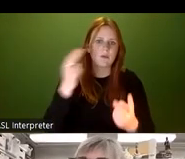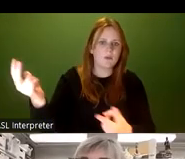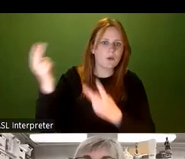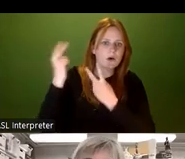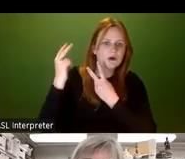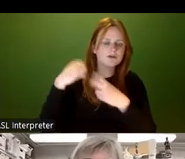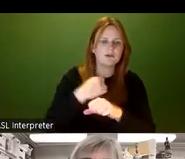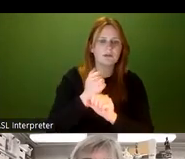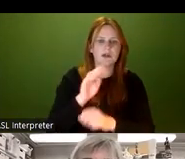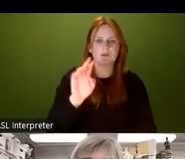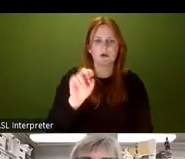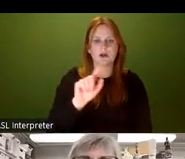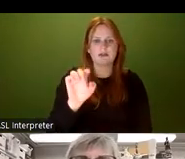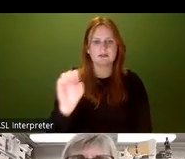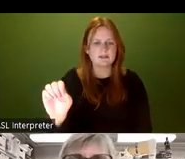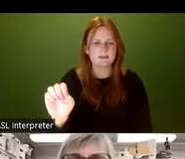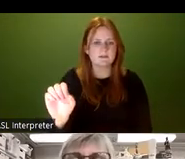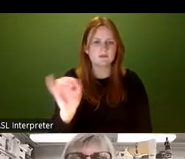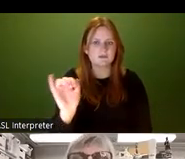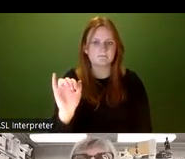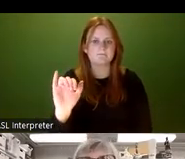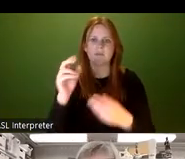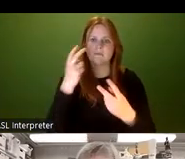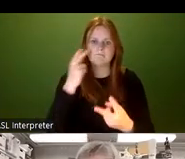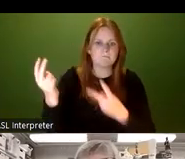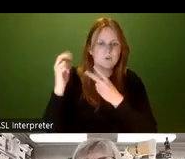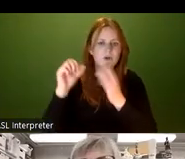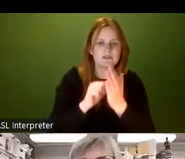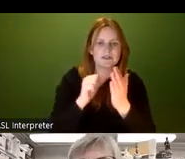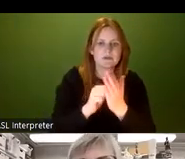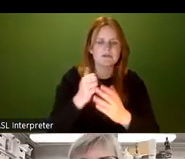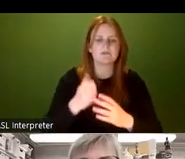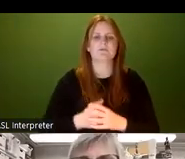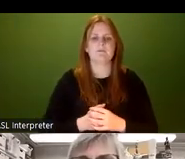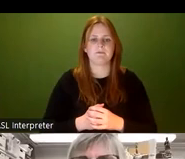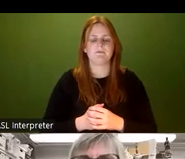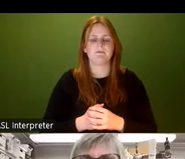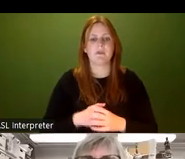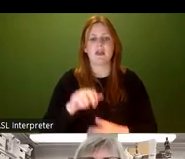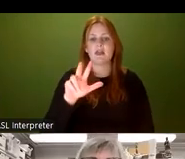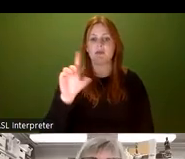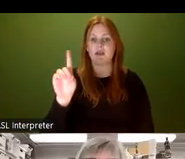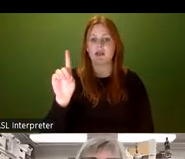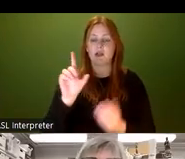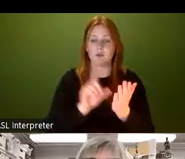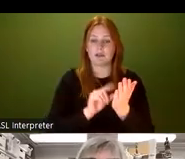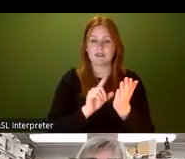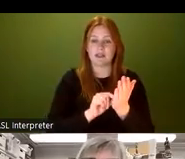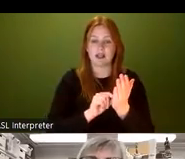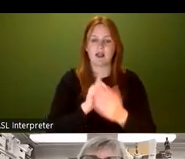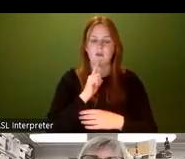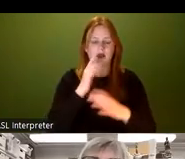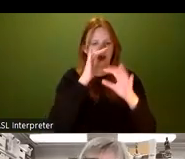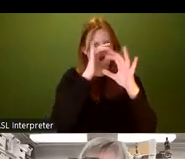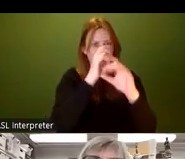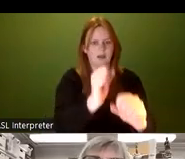a metallic glaze that I make myself. And the 3D printing, although very fascinating,